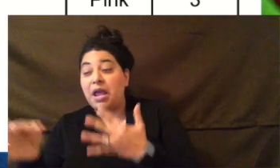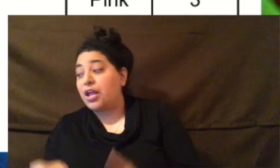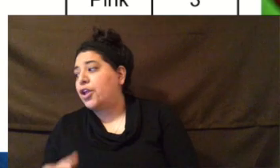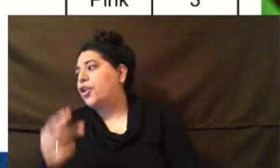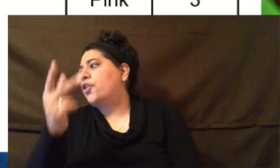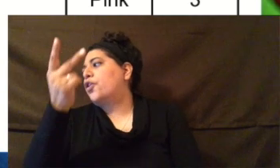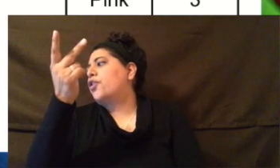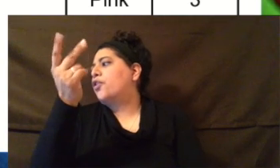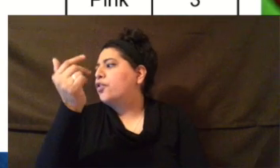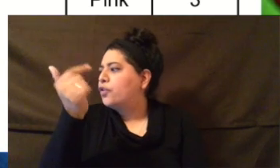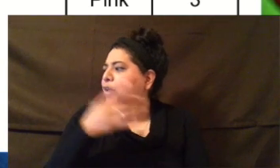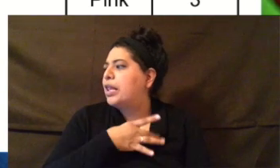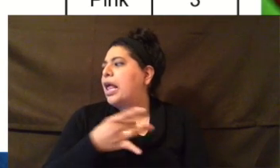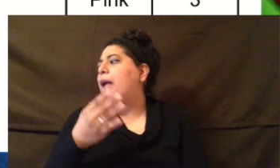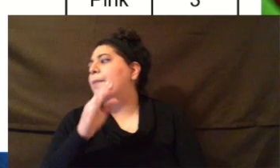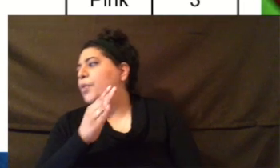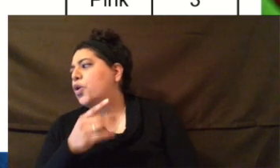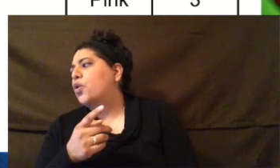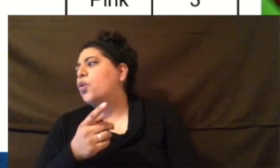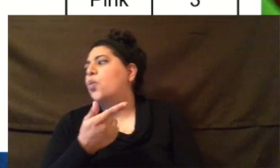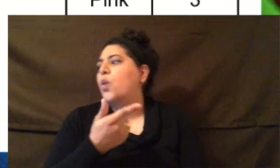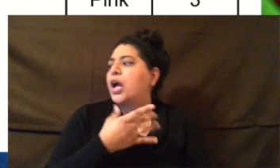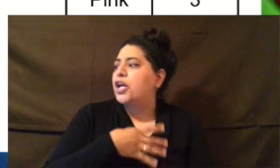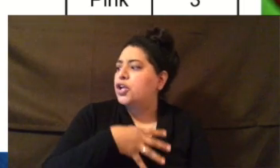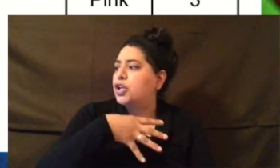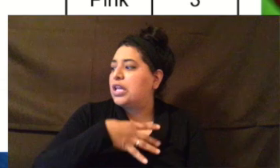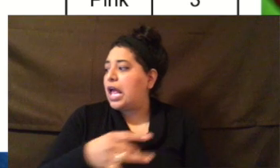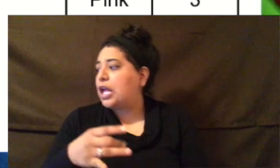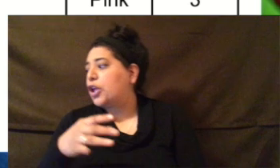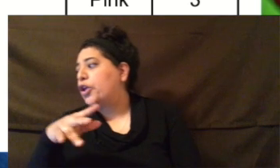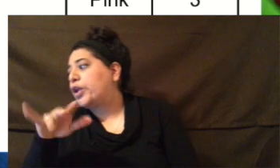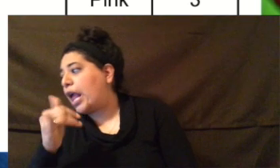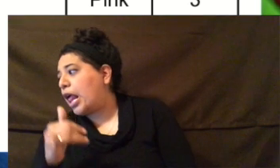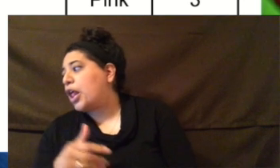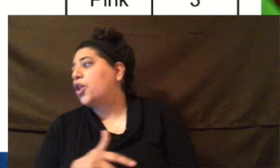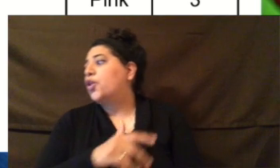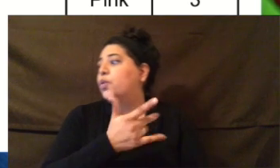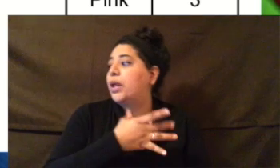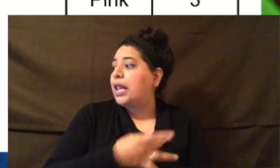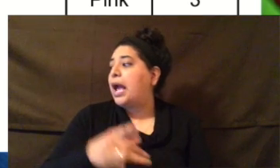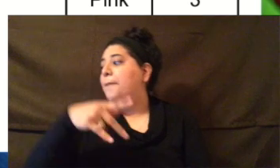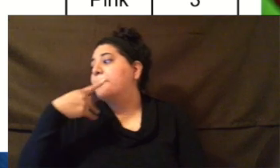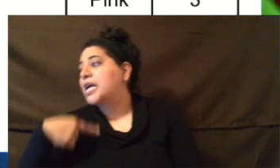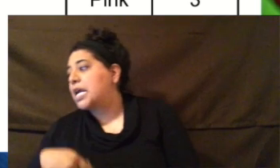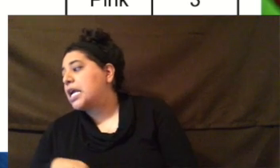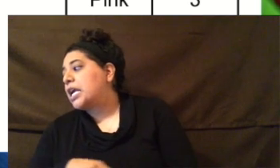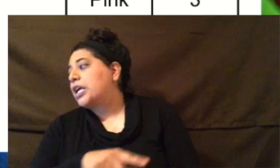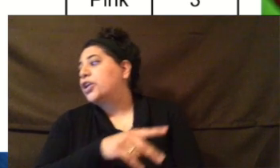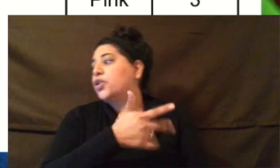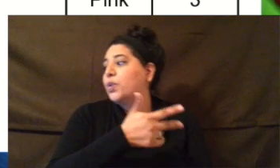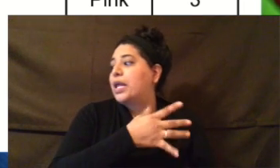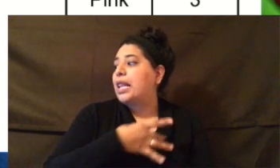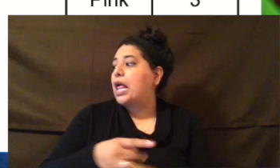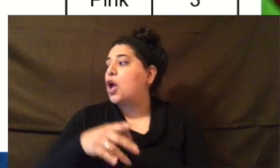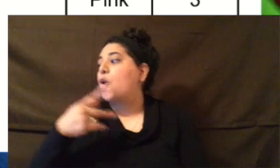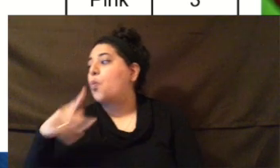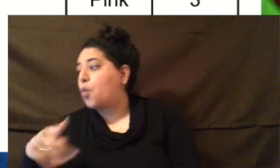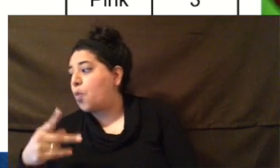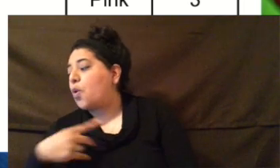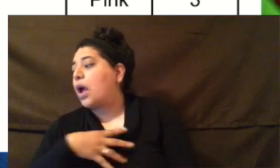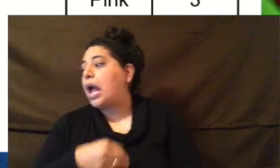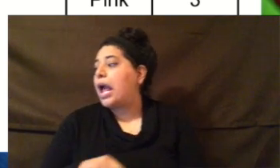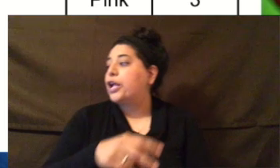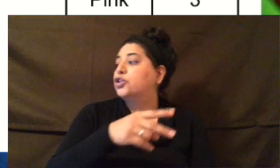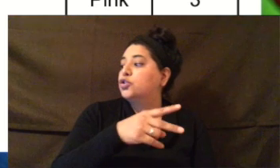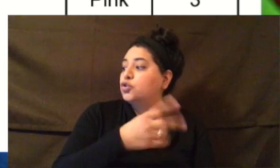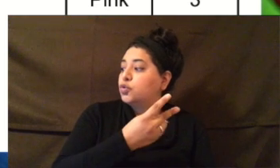kids love blue, 1 kid loves yellow, 3 kids love pink, 3 kids love purple, and 2 kids love